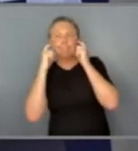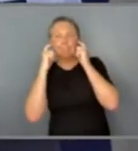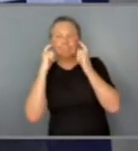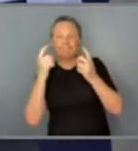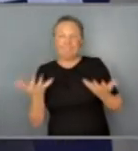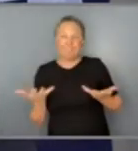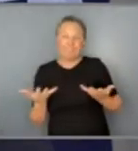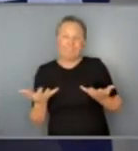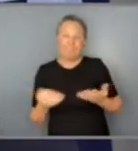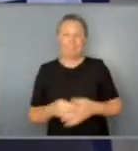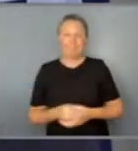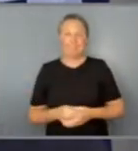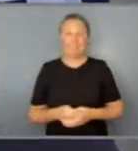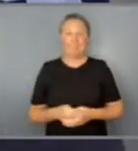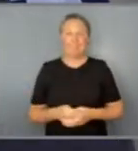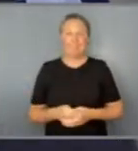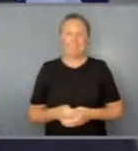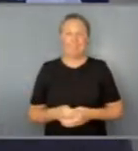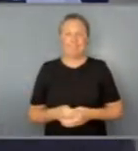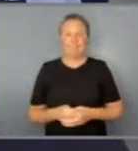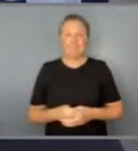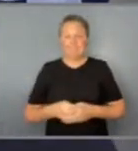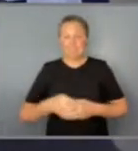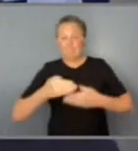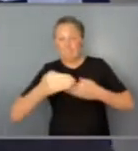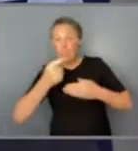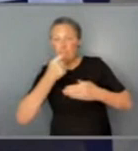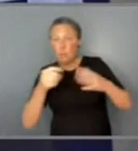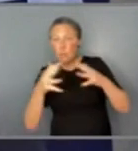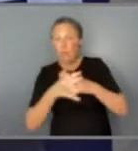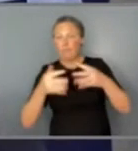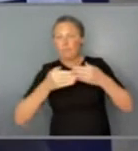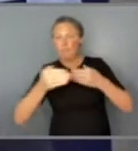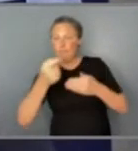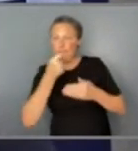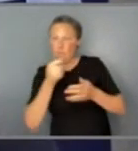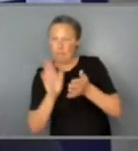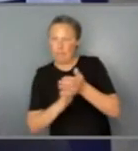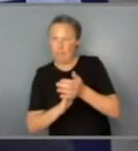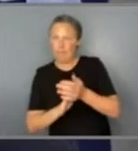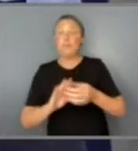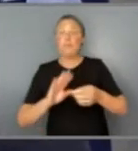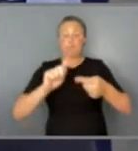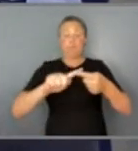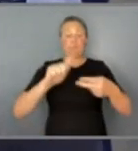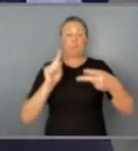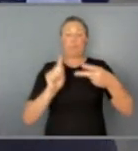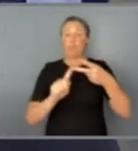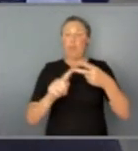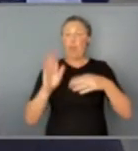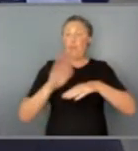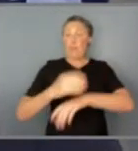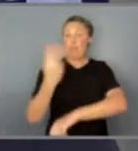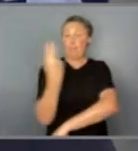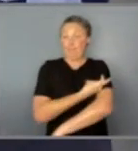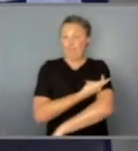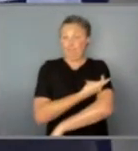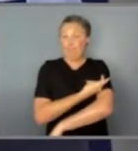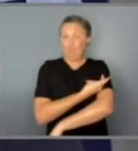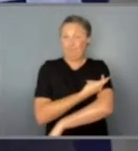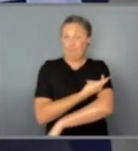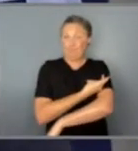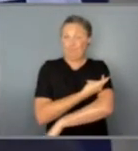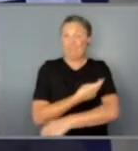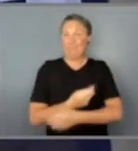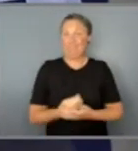to occur in the weeks and months ahead. With vaccines, it is very encouraging now that in a very short space of time